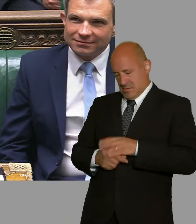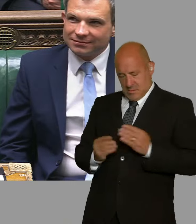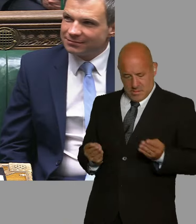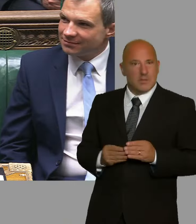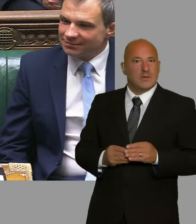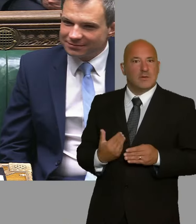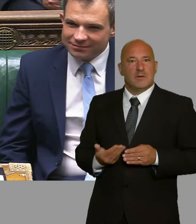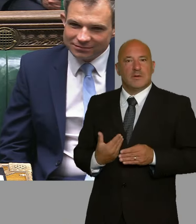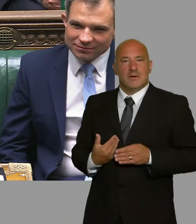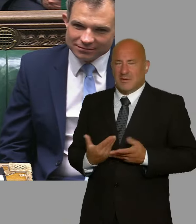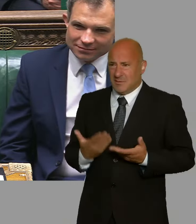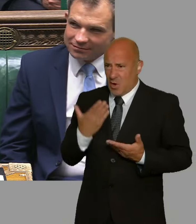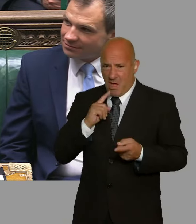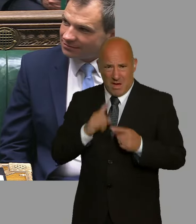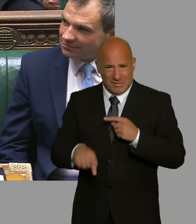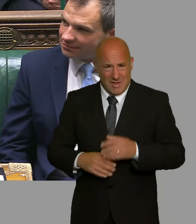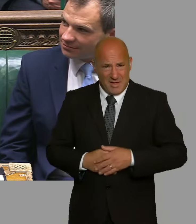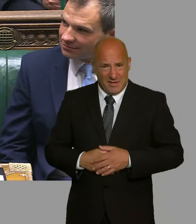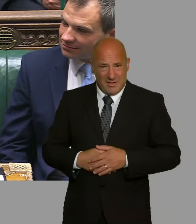Mr.